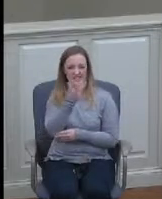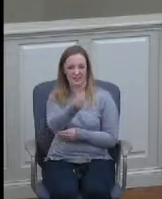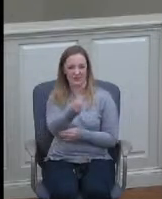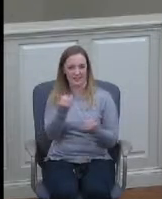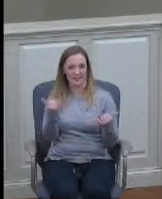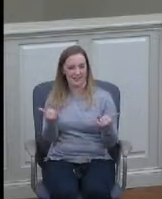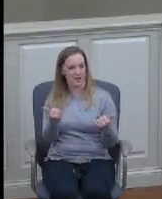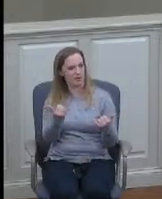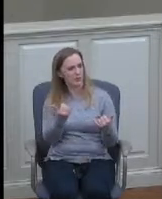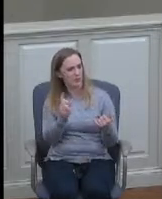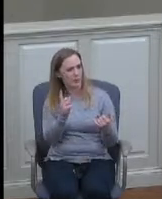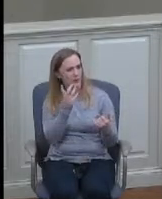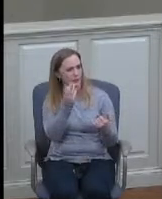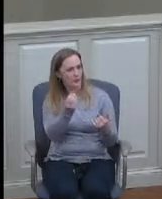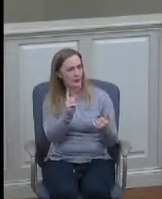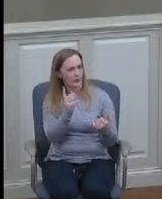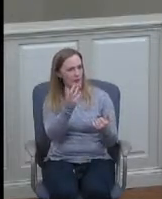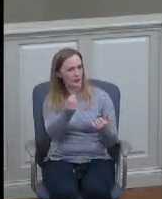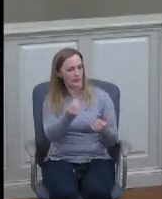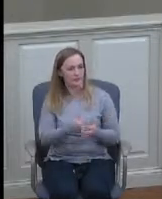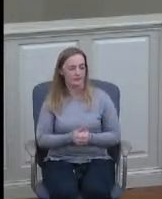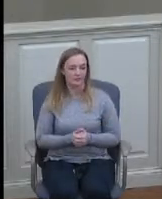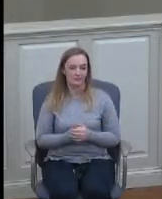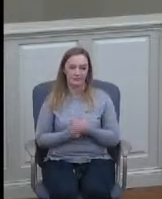Come back here. Where you going?